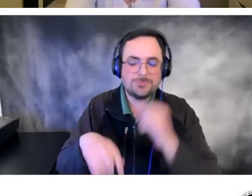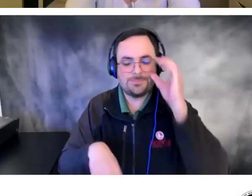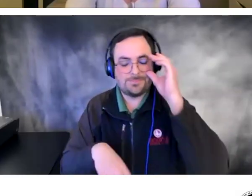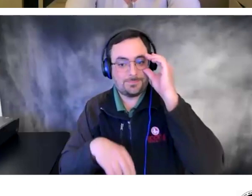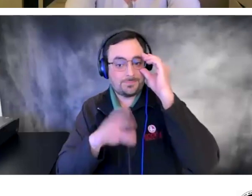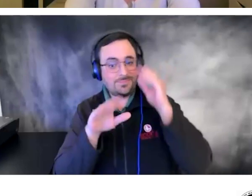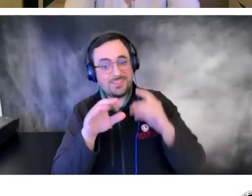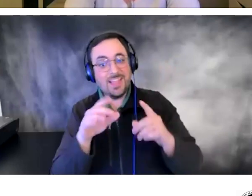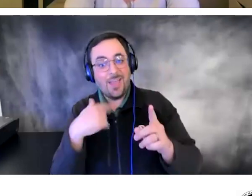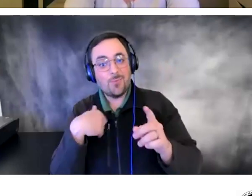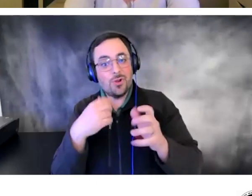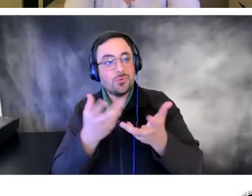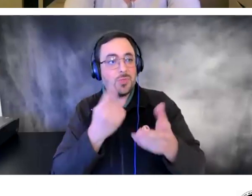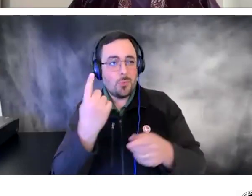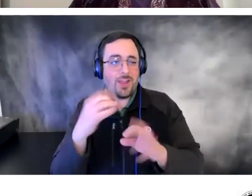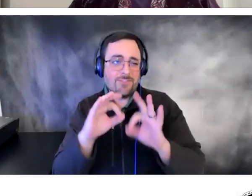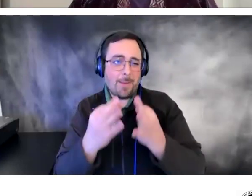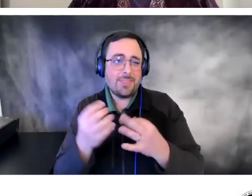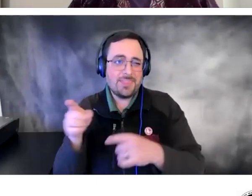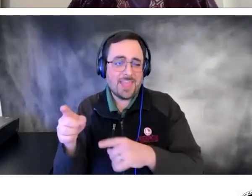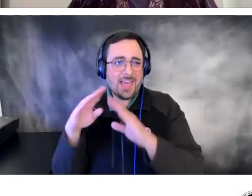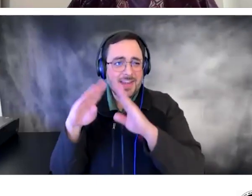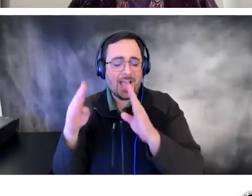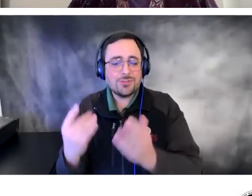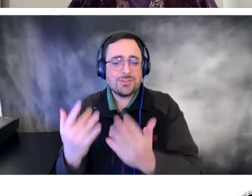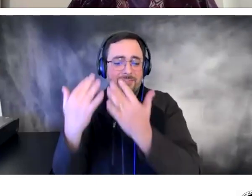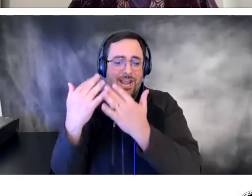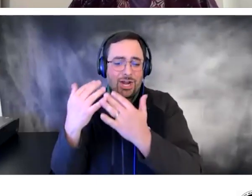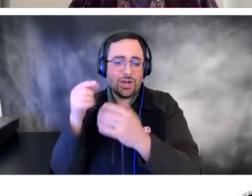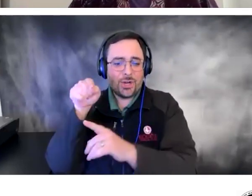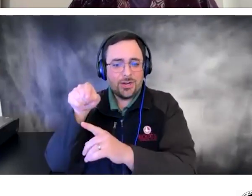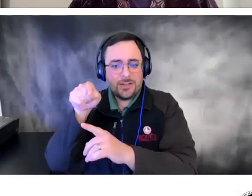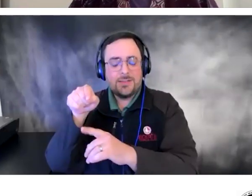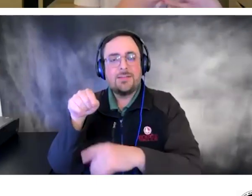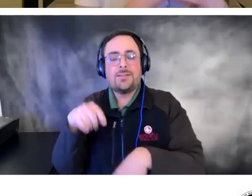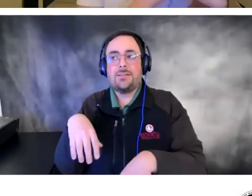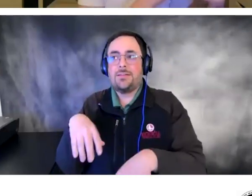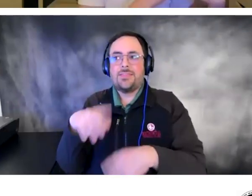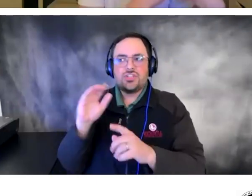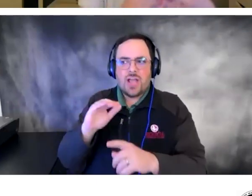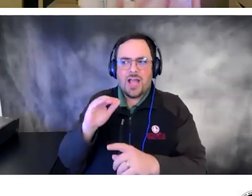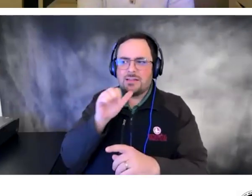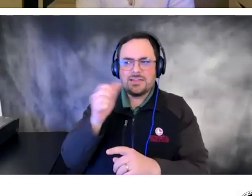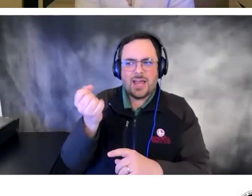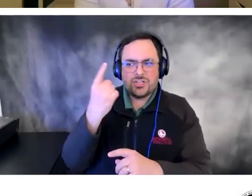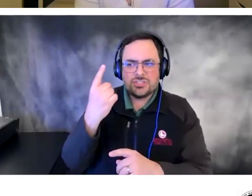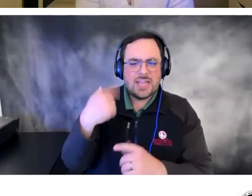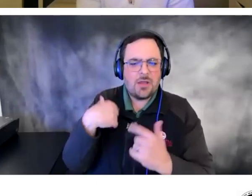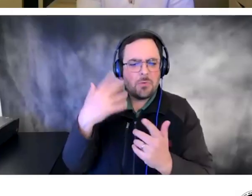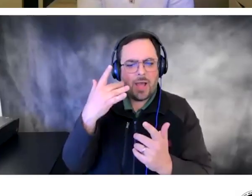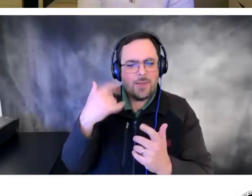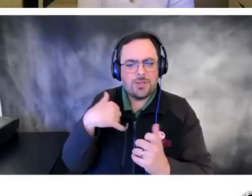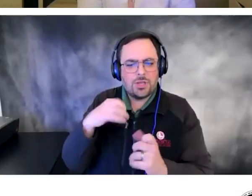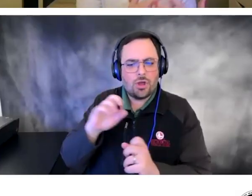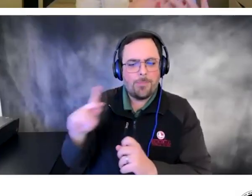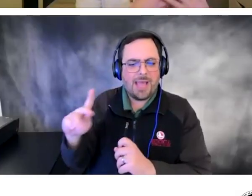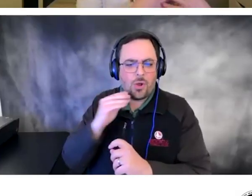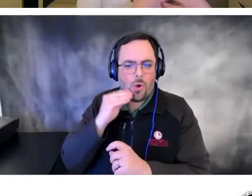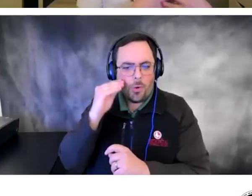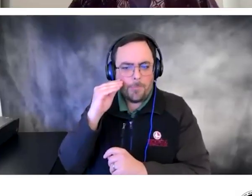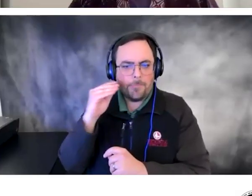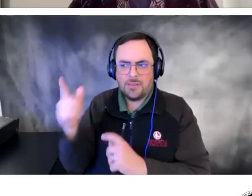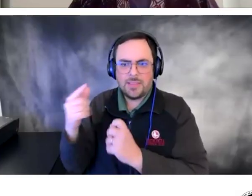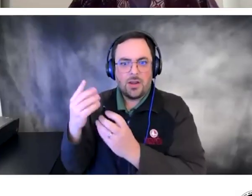Respect. family and they had a house fire. Oh, And the boy. student didn't understand why the child didn't understand why they couldn't go back to their house.